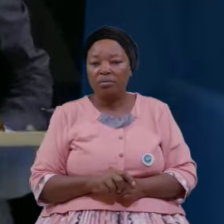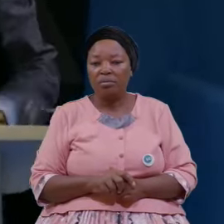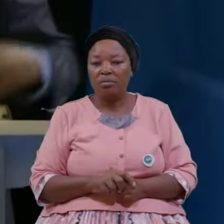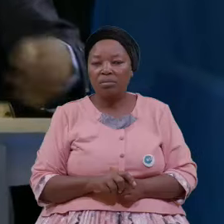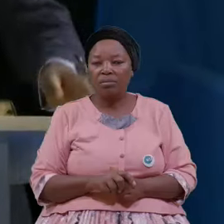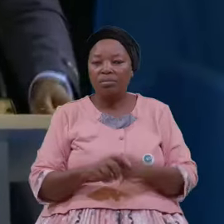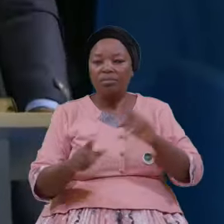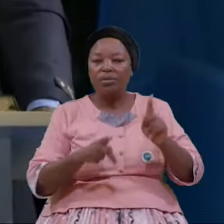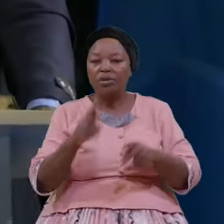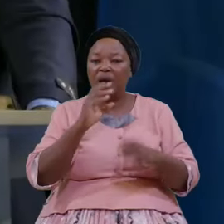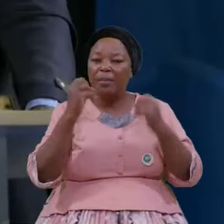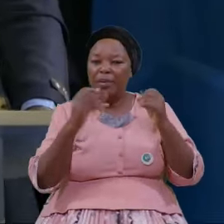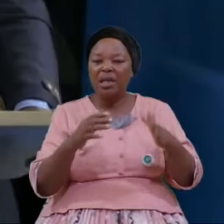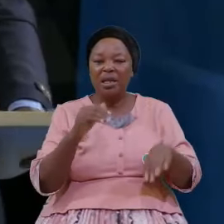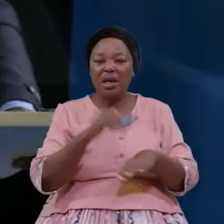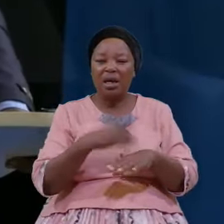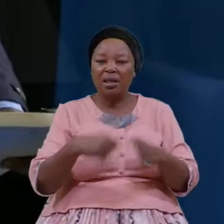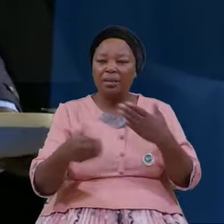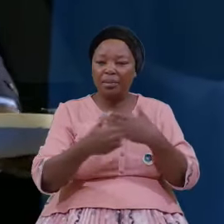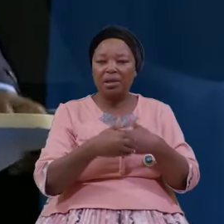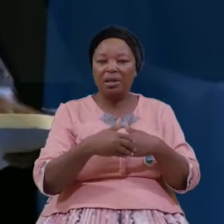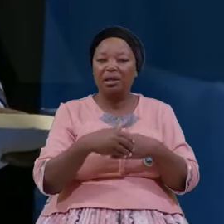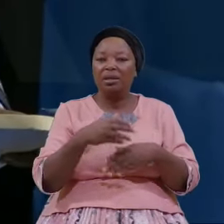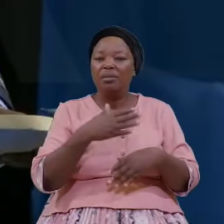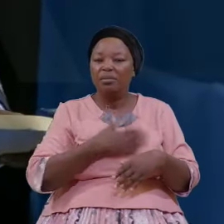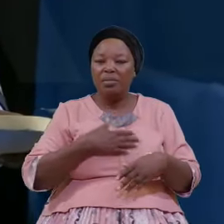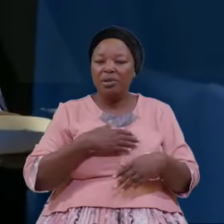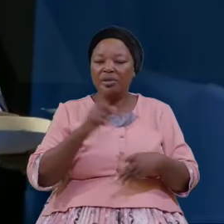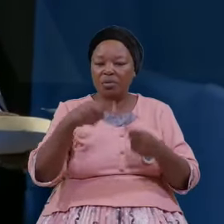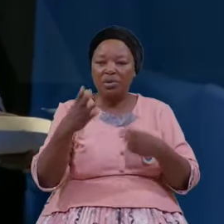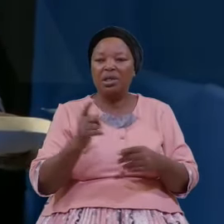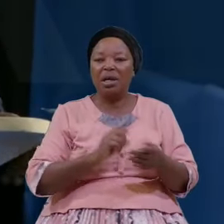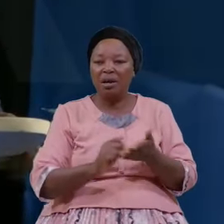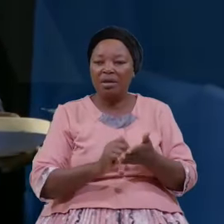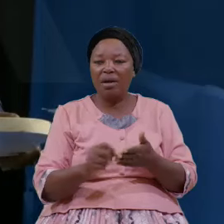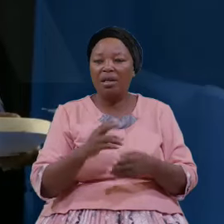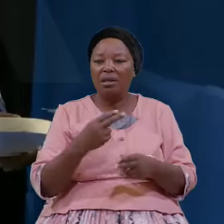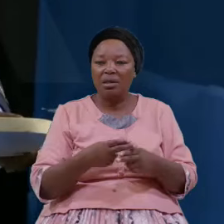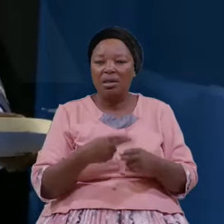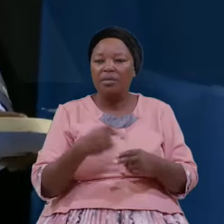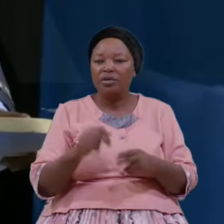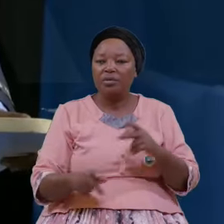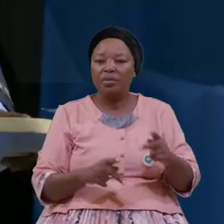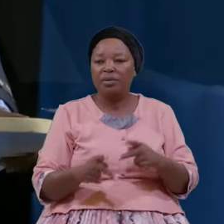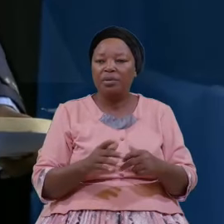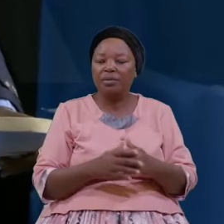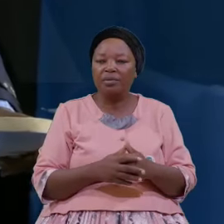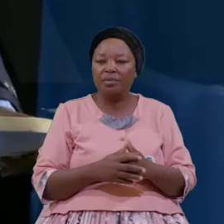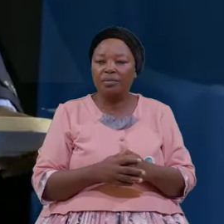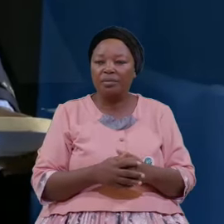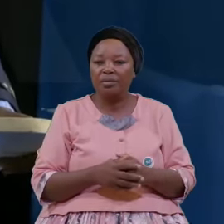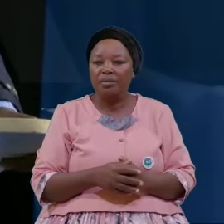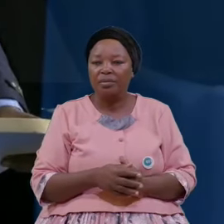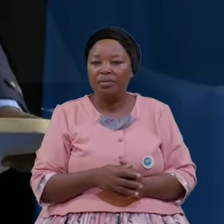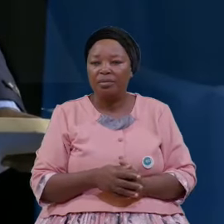have as much as we can write. Before the man of God